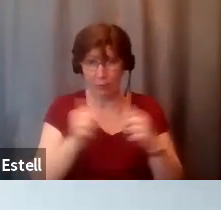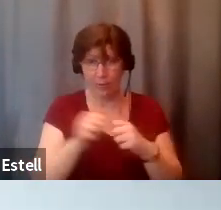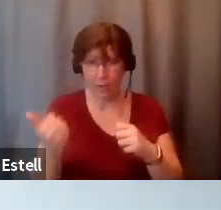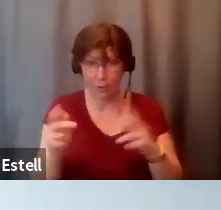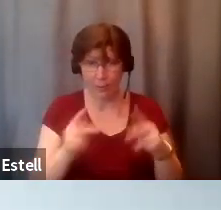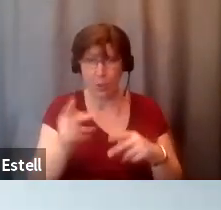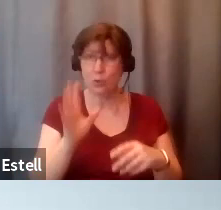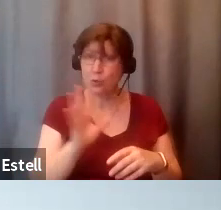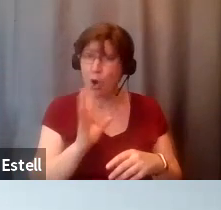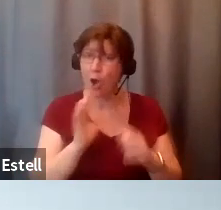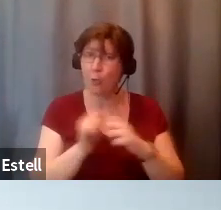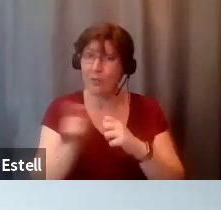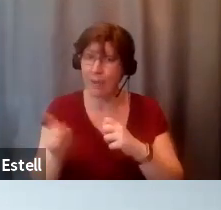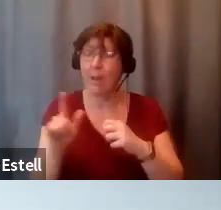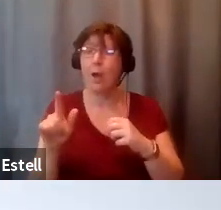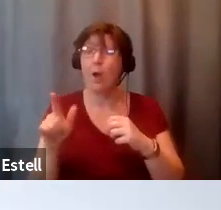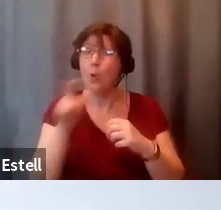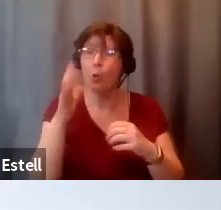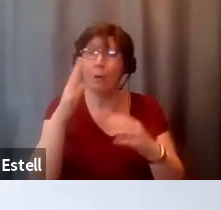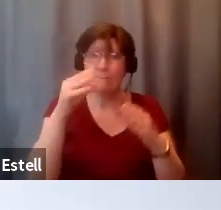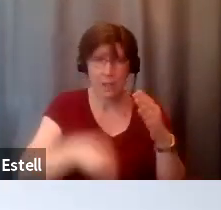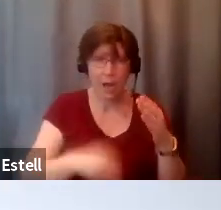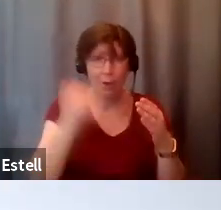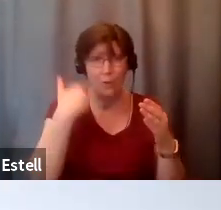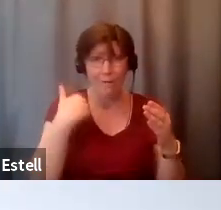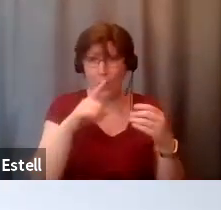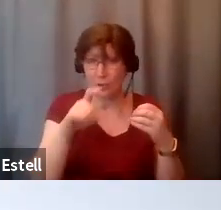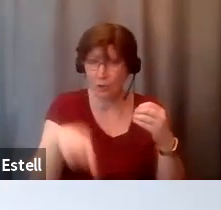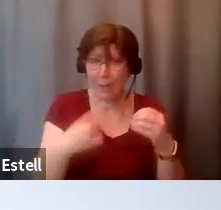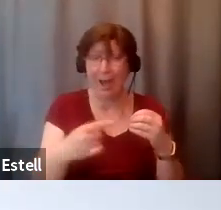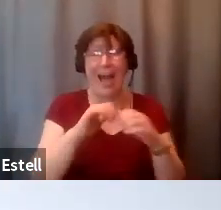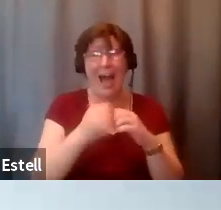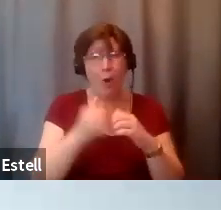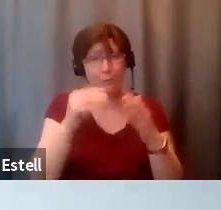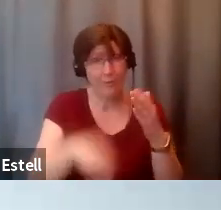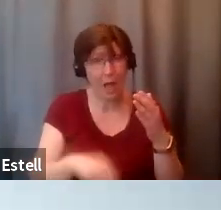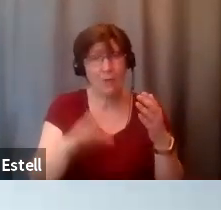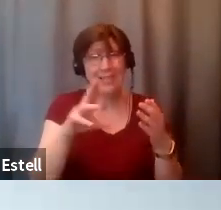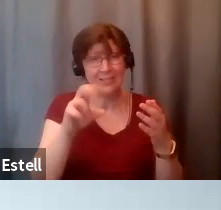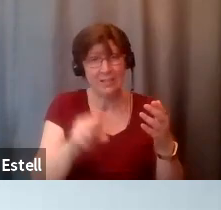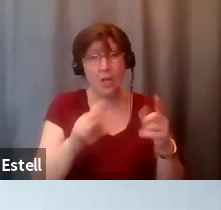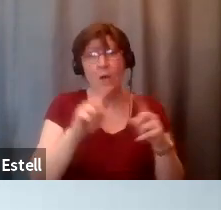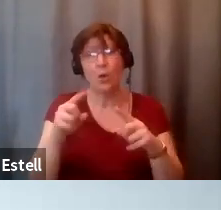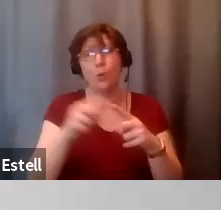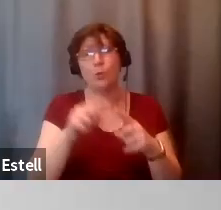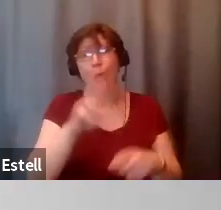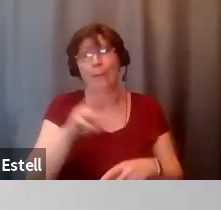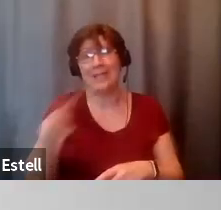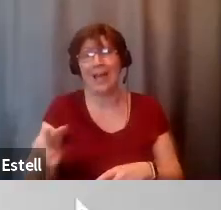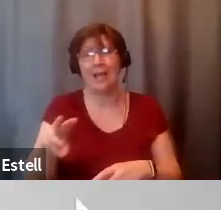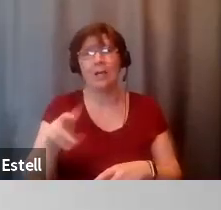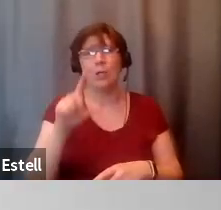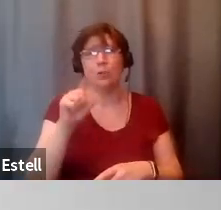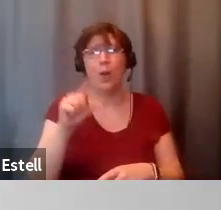talk to them about who will fill it out. If you have questions about how to fill out the census, go to the website